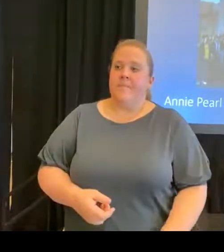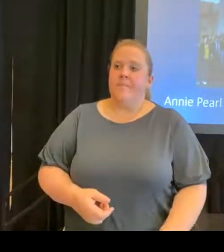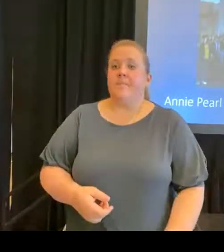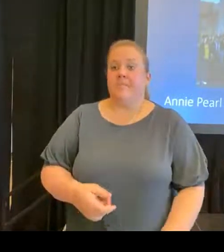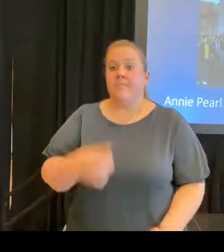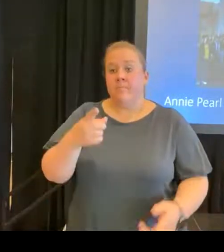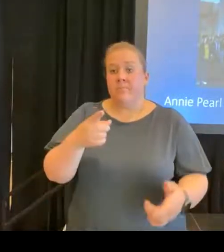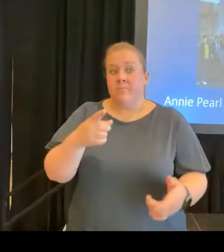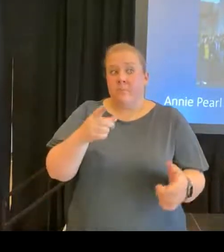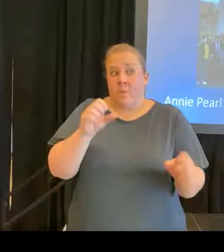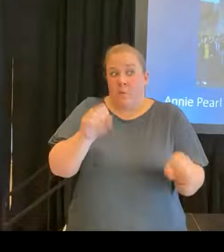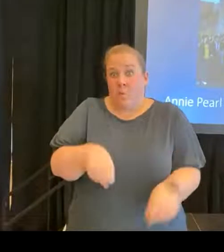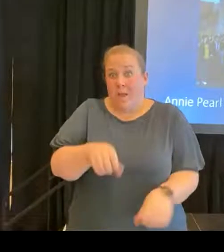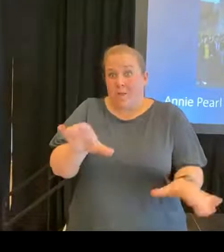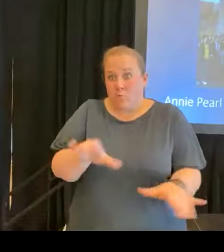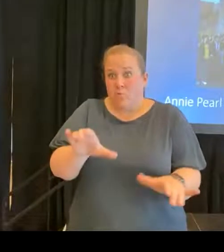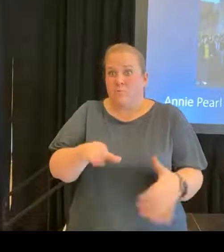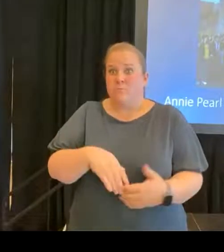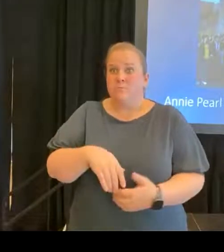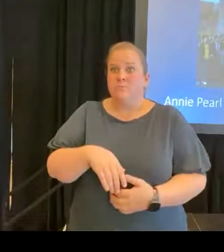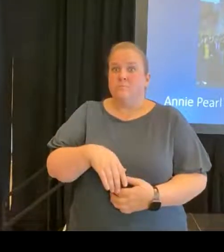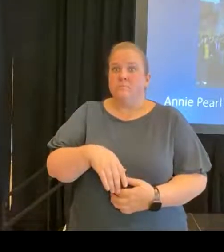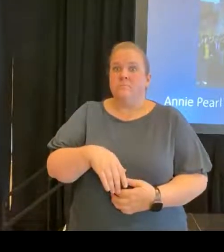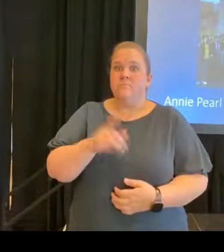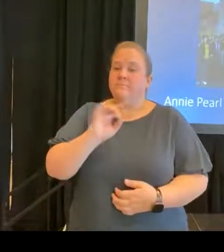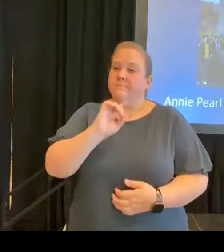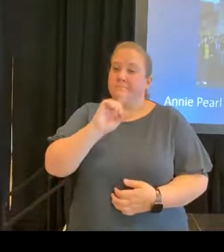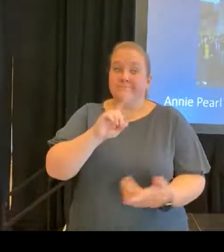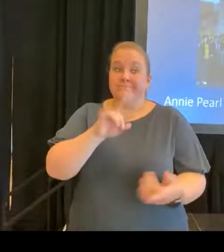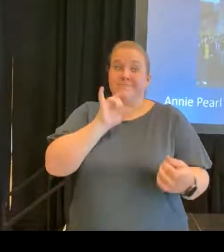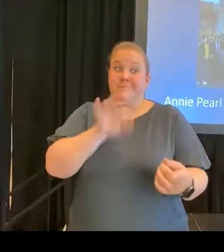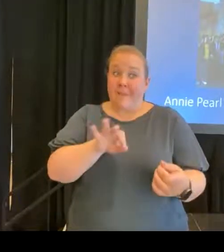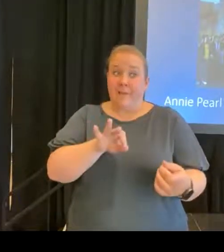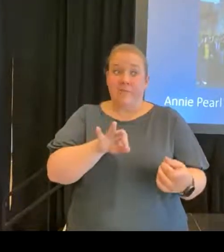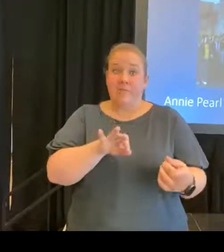But you can do it. It's only as powerful as the enforcement.